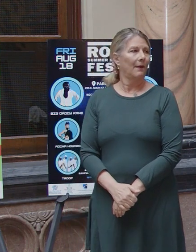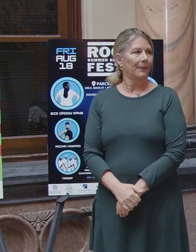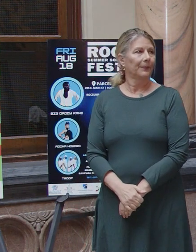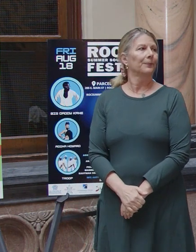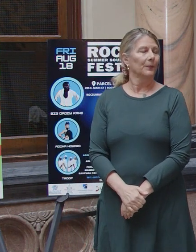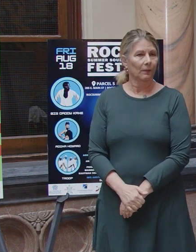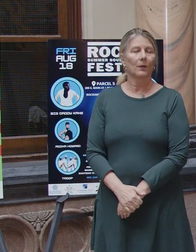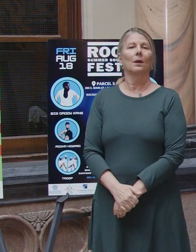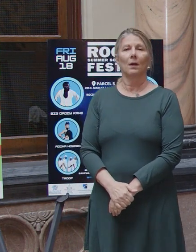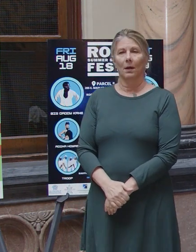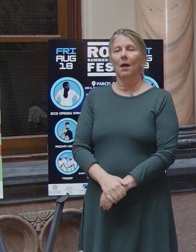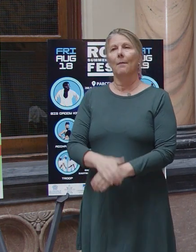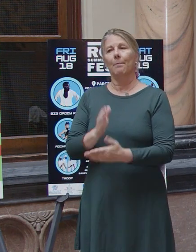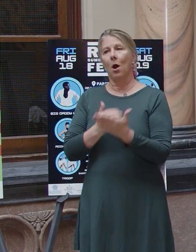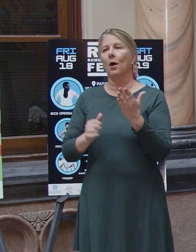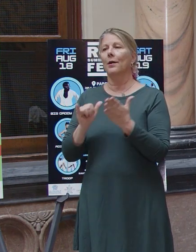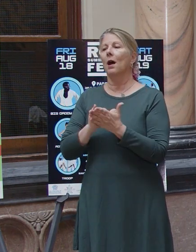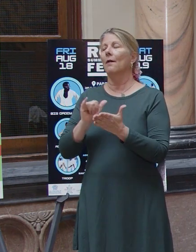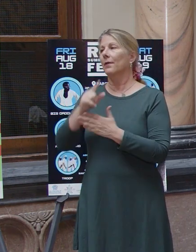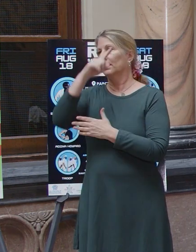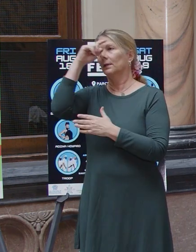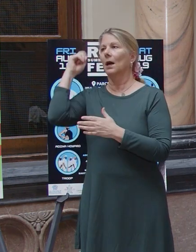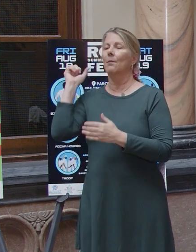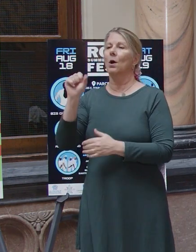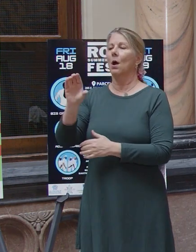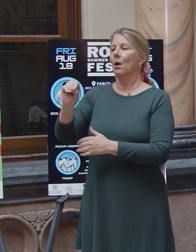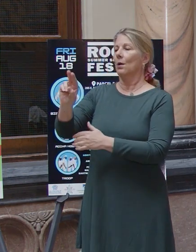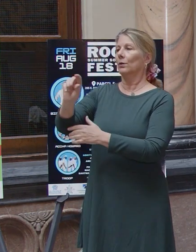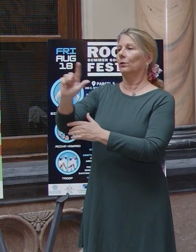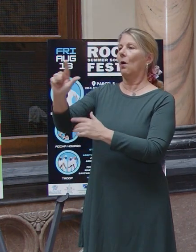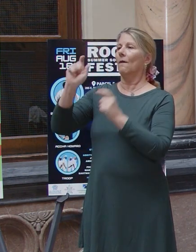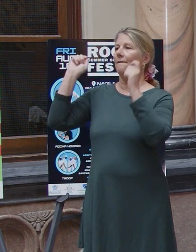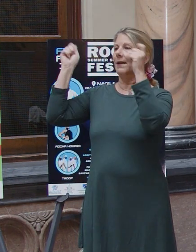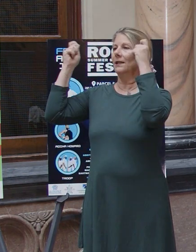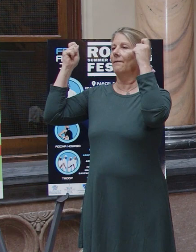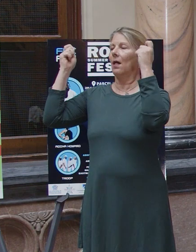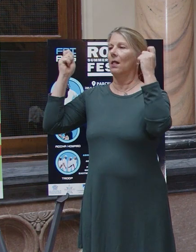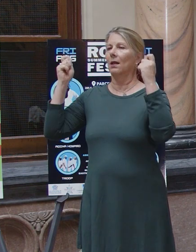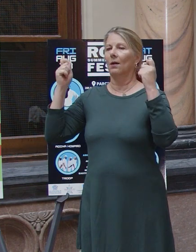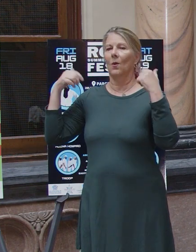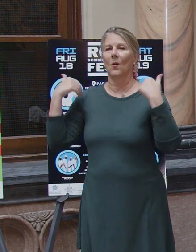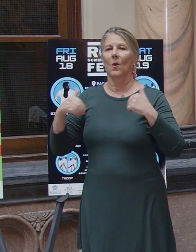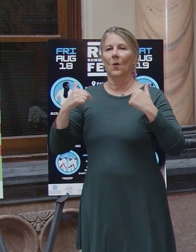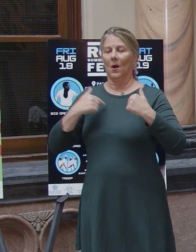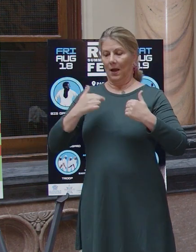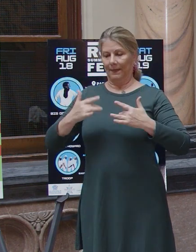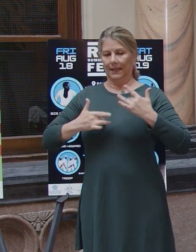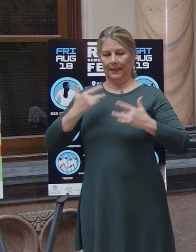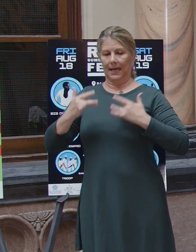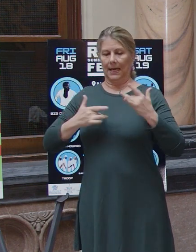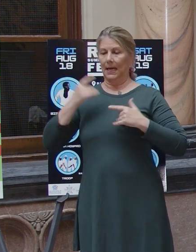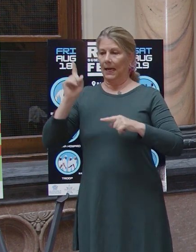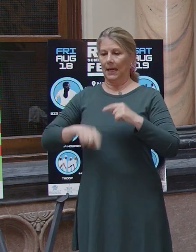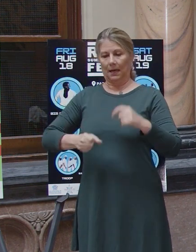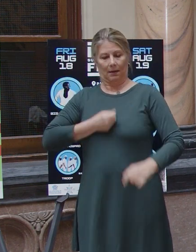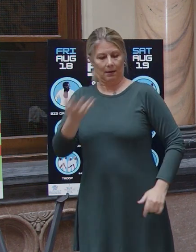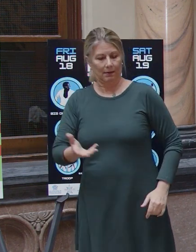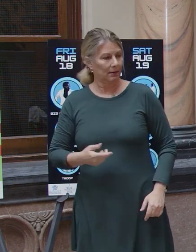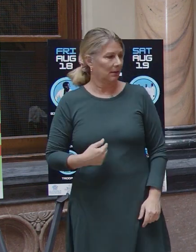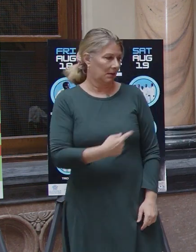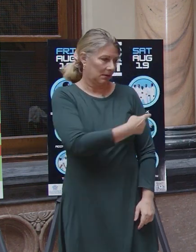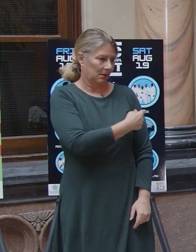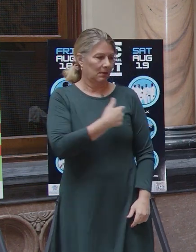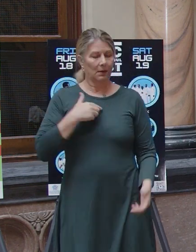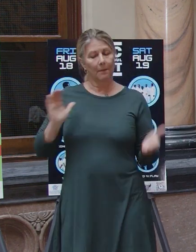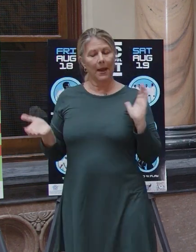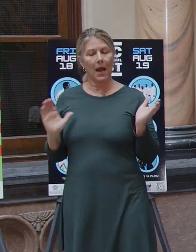Summer Soul Festival. So I'm excited. You can't even imagine how excited I am. I'm more excited than you. That's right. That's